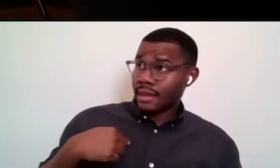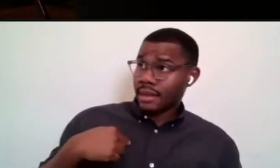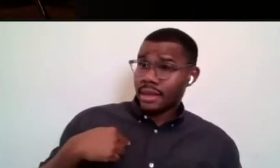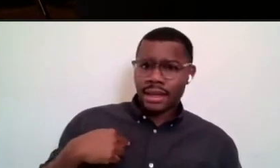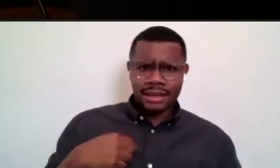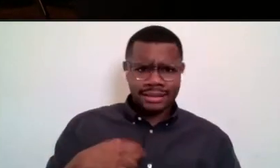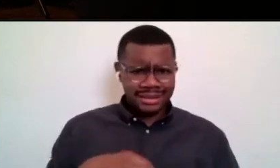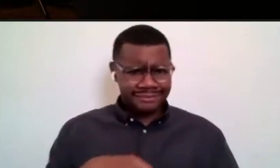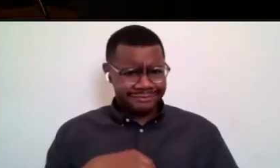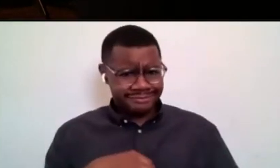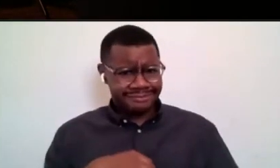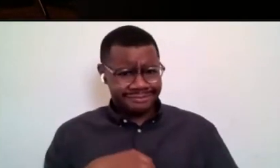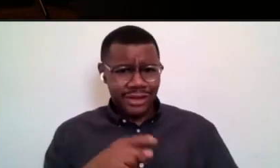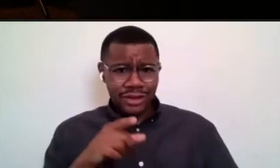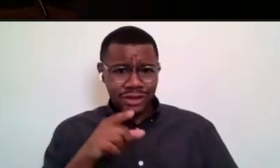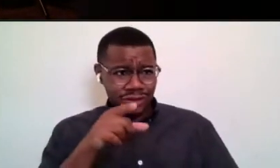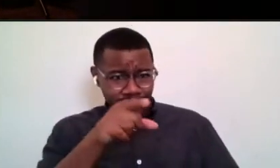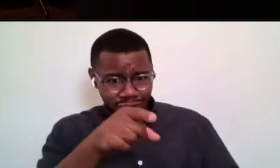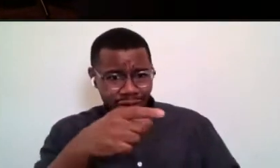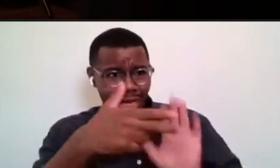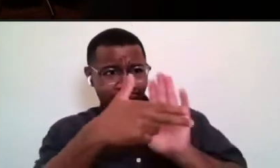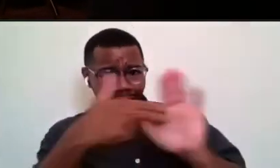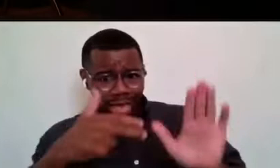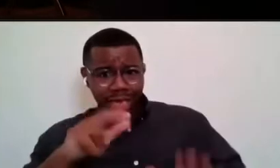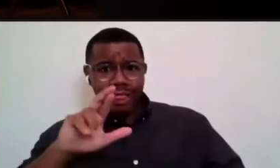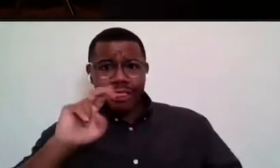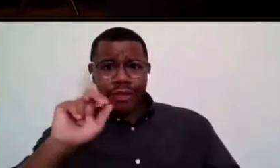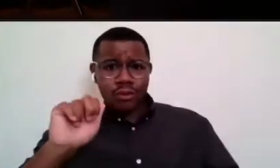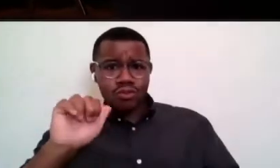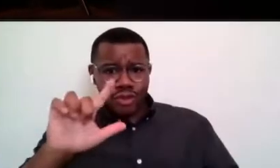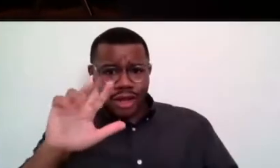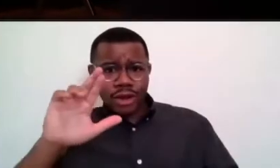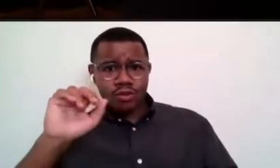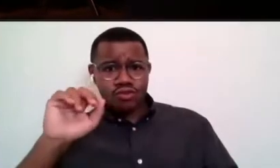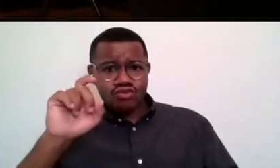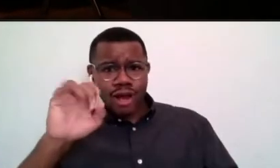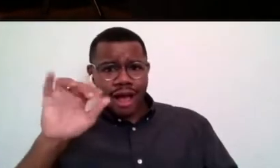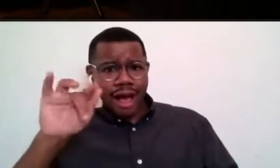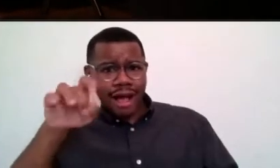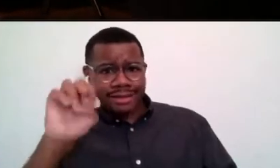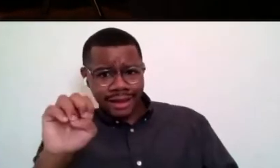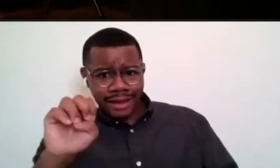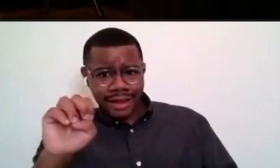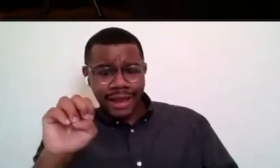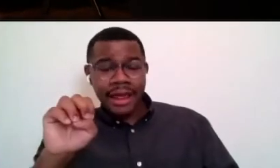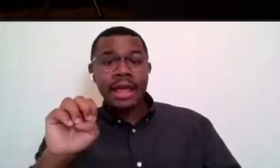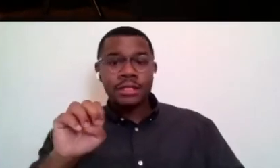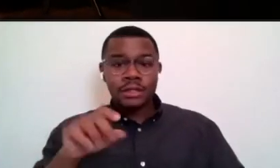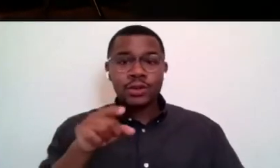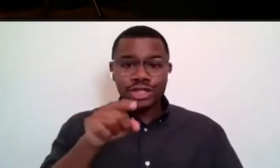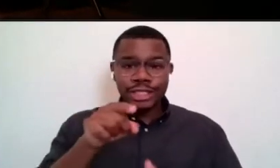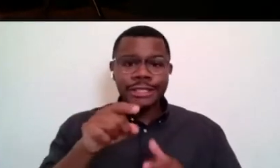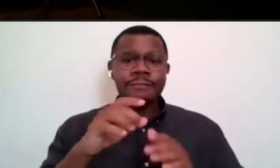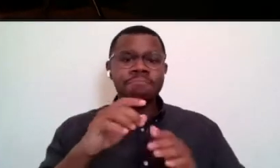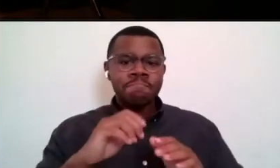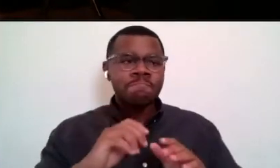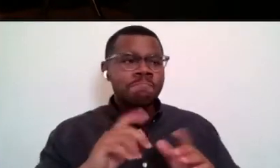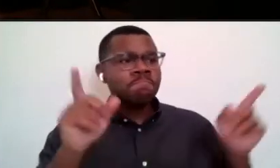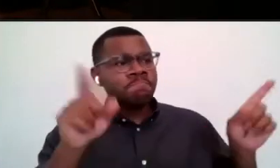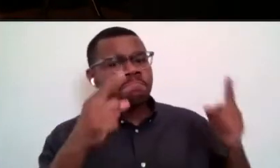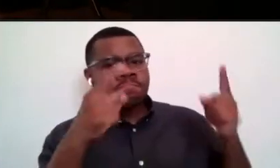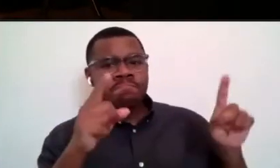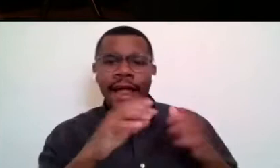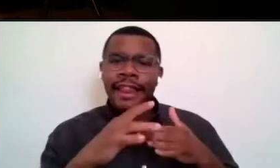like, you're the real Roxanne. Come on now. Come on now. They rocked it. Of course. They rocked it. And it's just that nobody